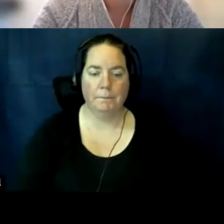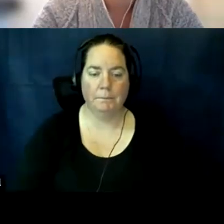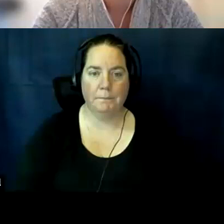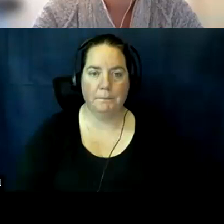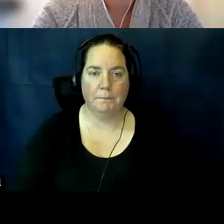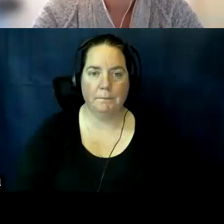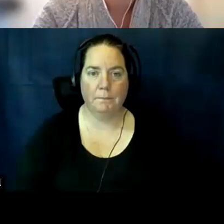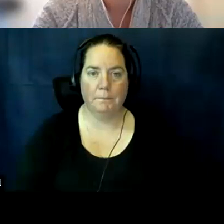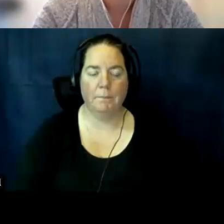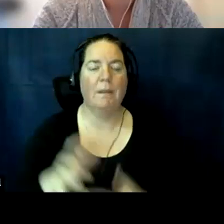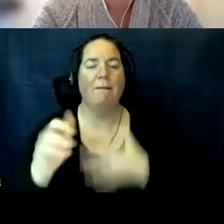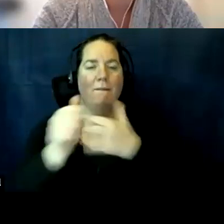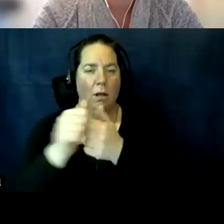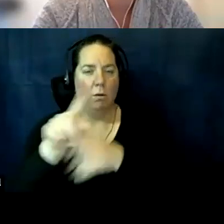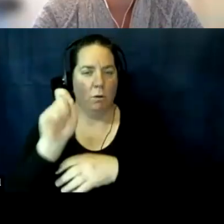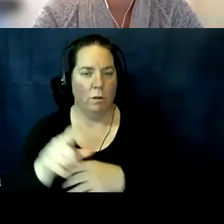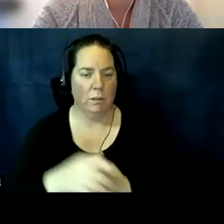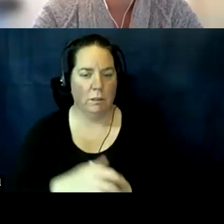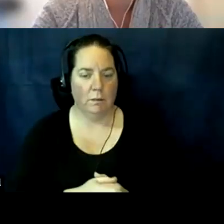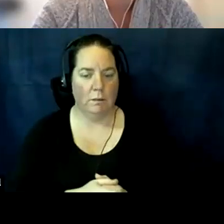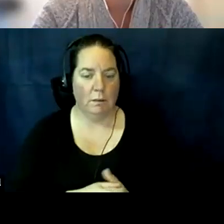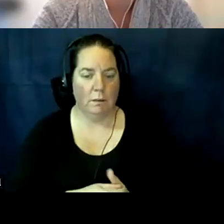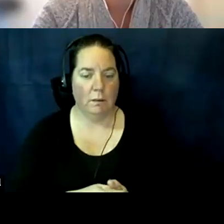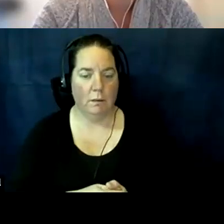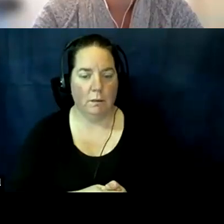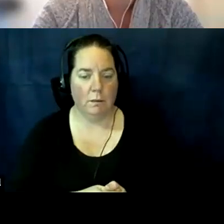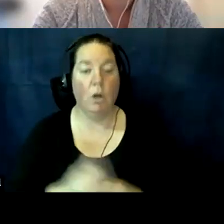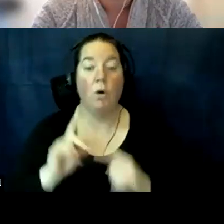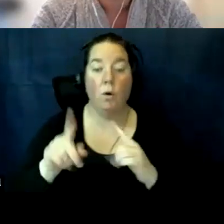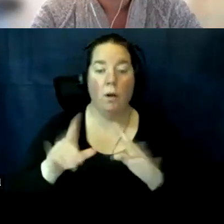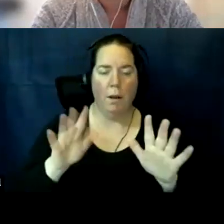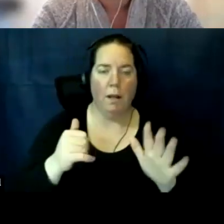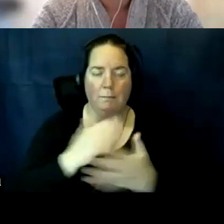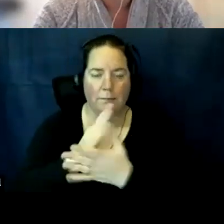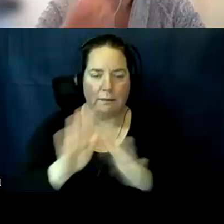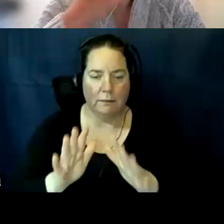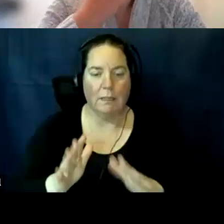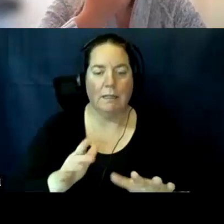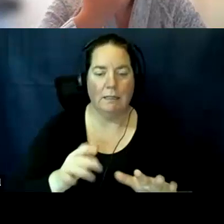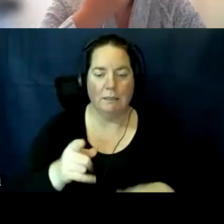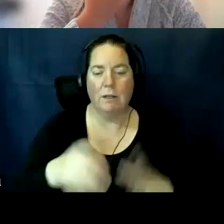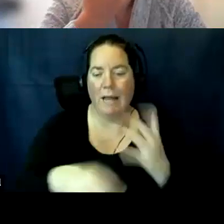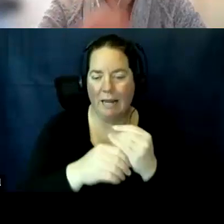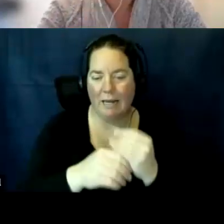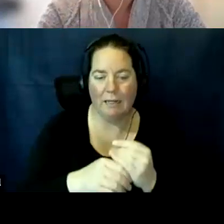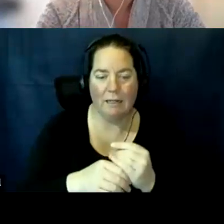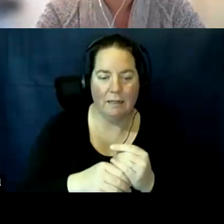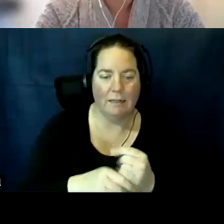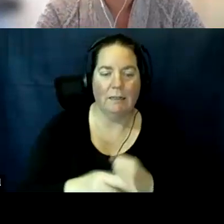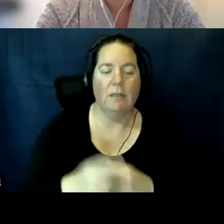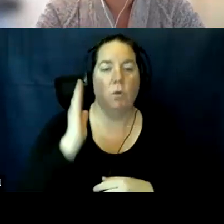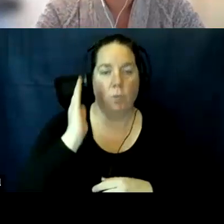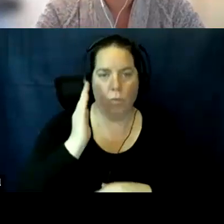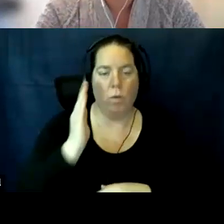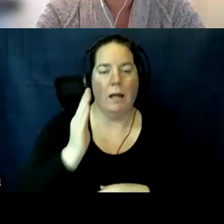Okay, I might have a follow-up question, but for sure. And when we go, sorry to interrupt, I was just going to say what just came in the chat. We're going to look